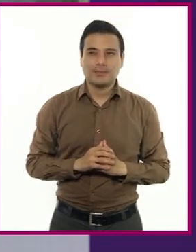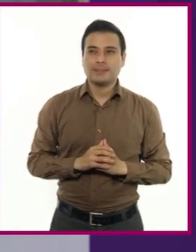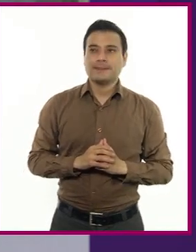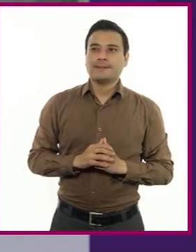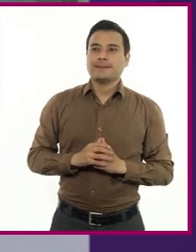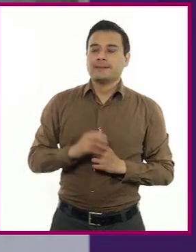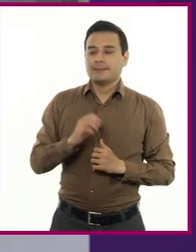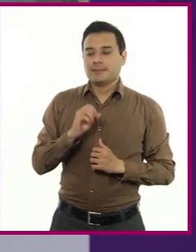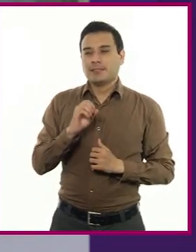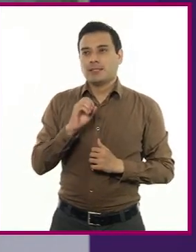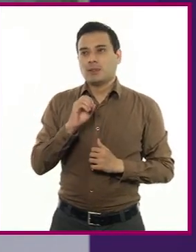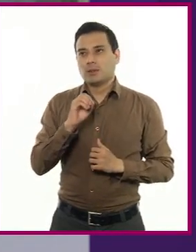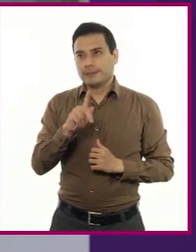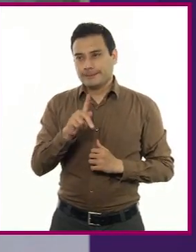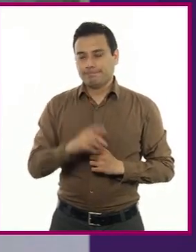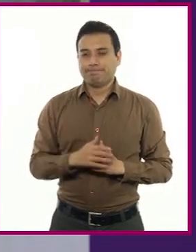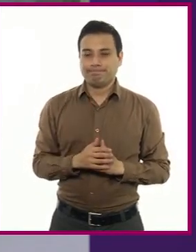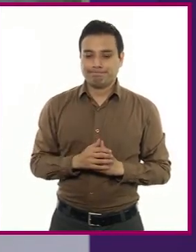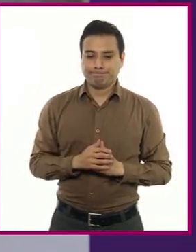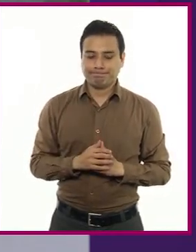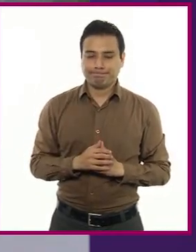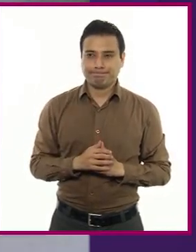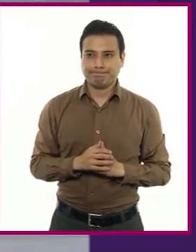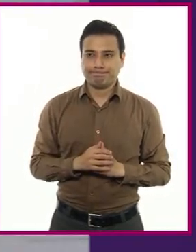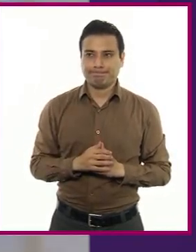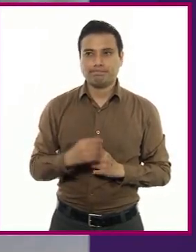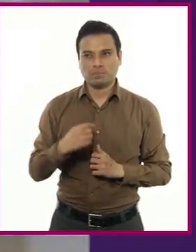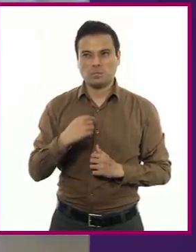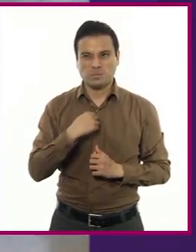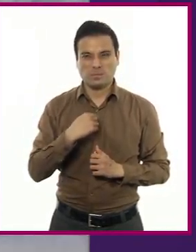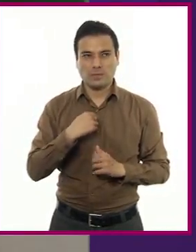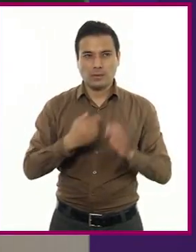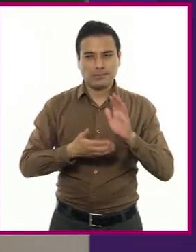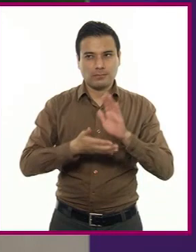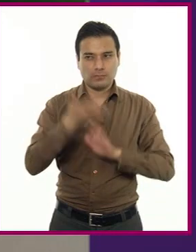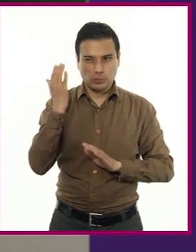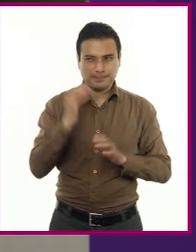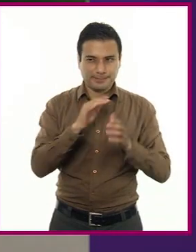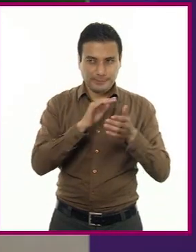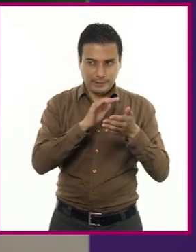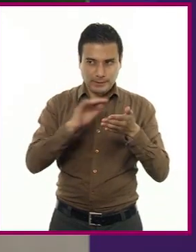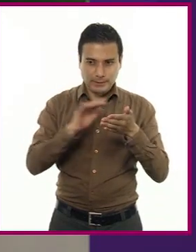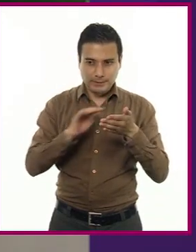Okay. I think I'll read something. Good idea.